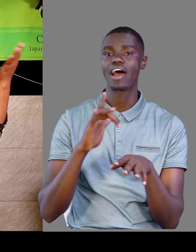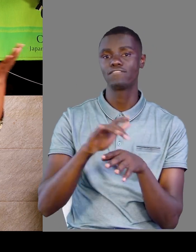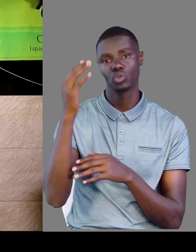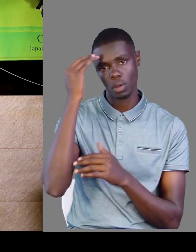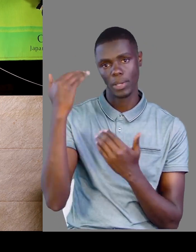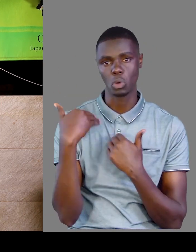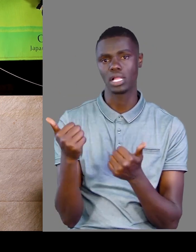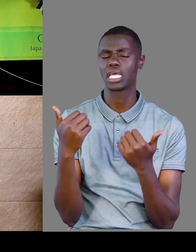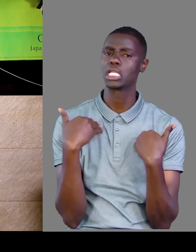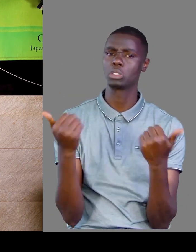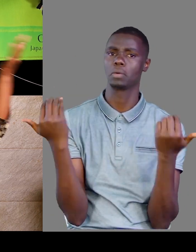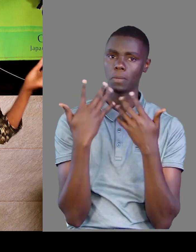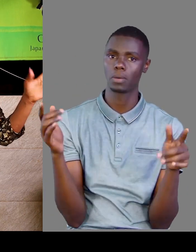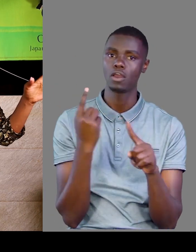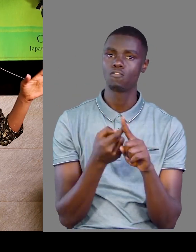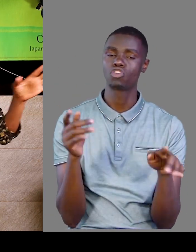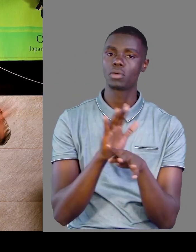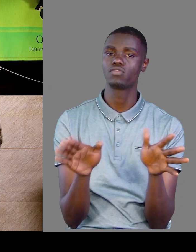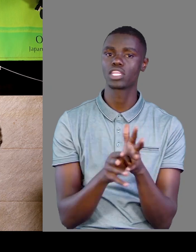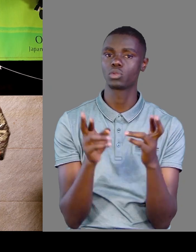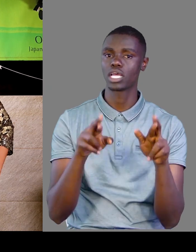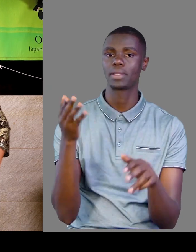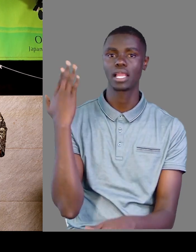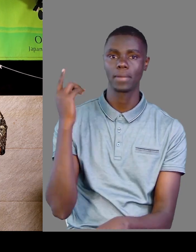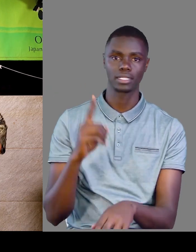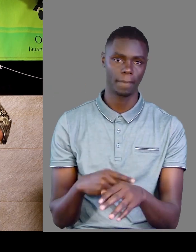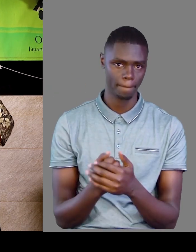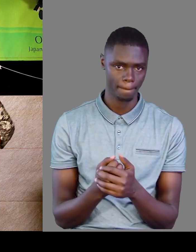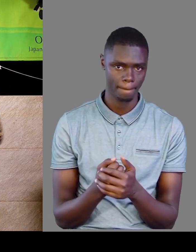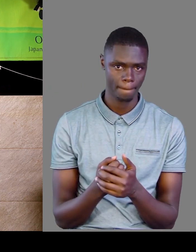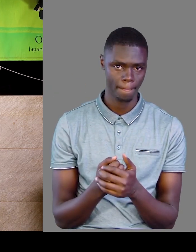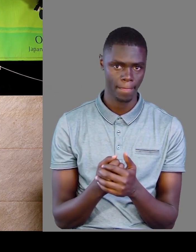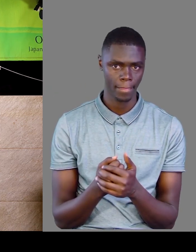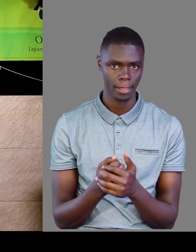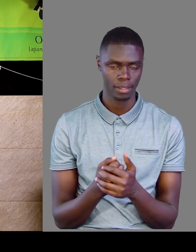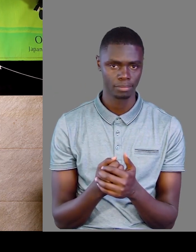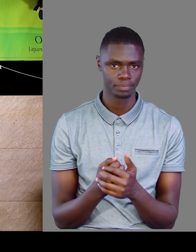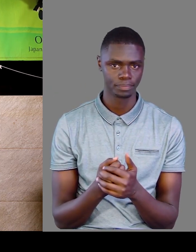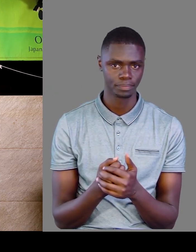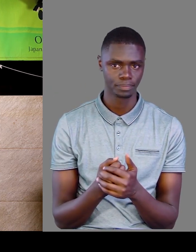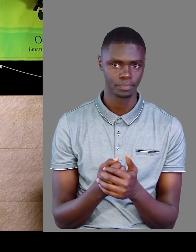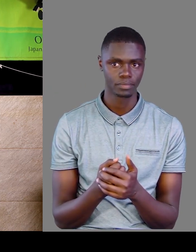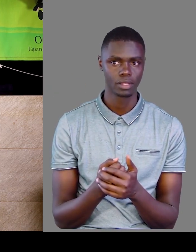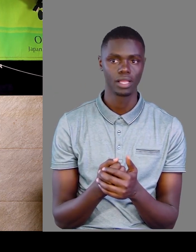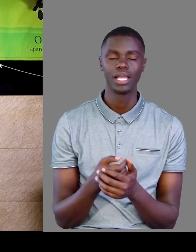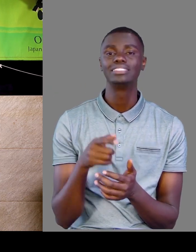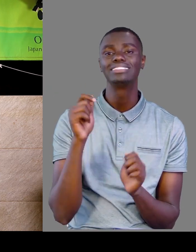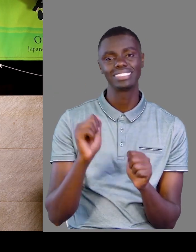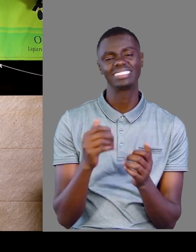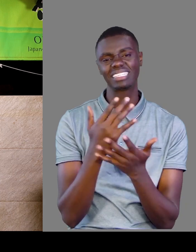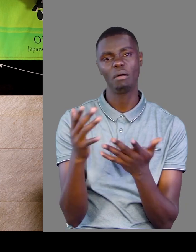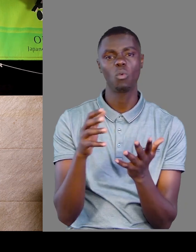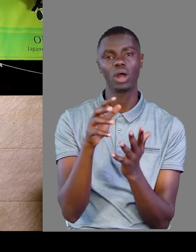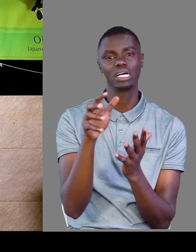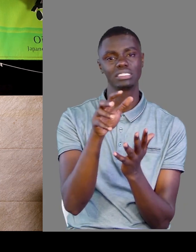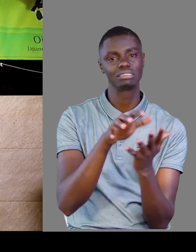Of course. Have you healed from everything that was happening back in the day if they did take a toll on your mental health? Yes, they were scripted.